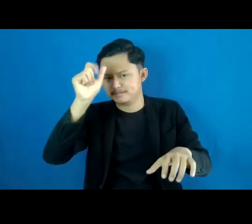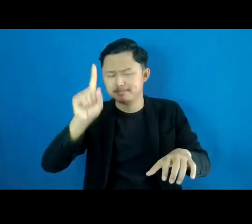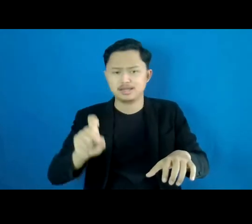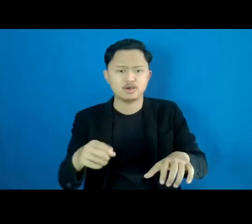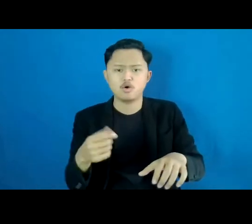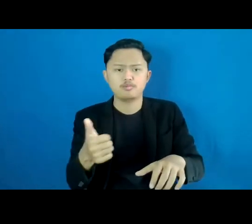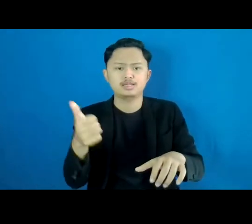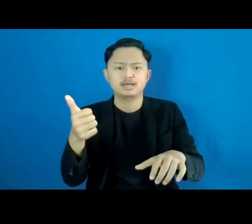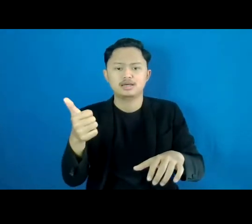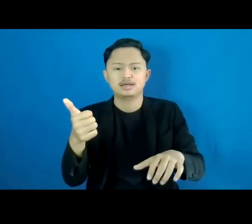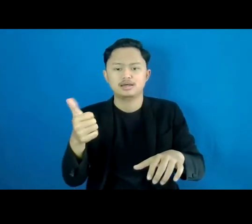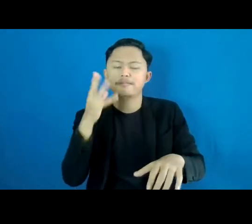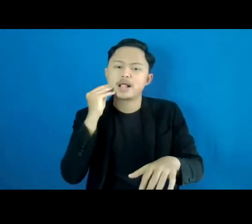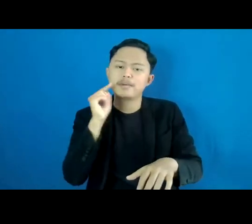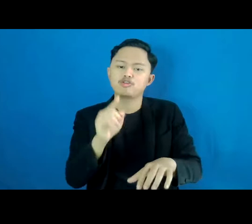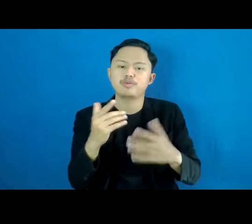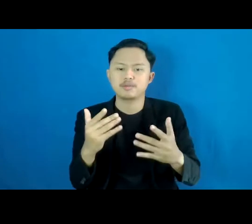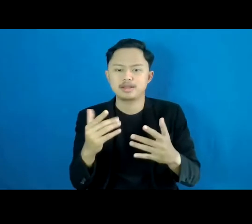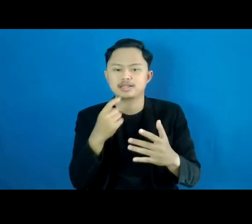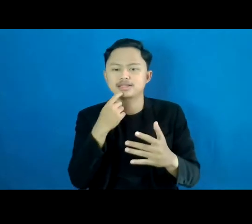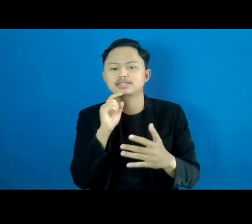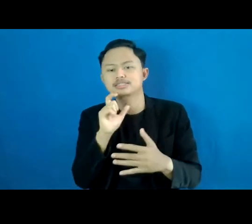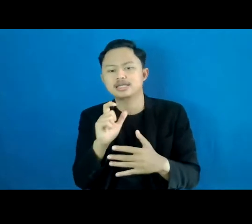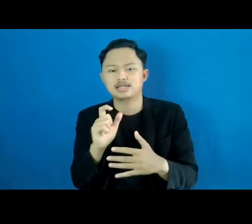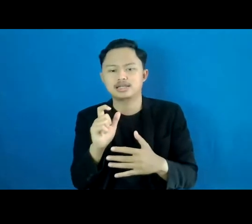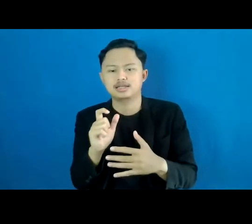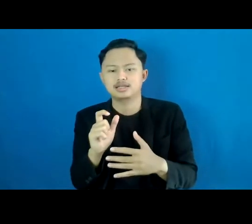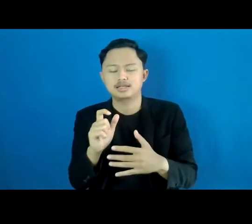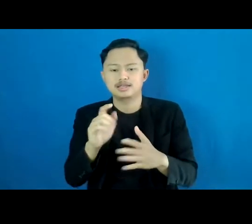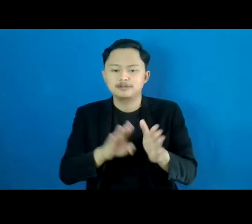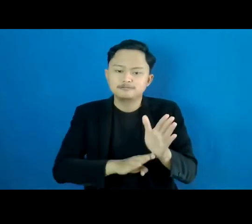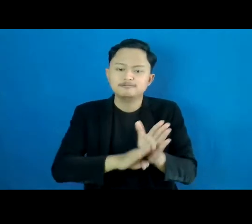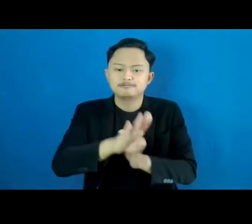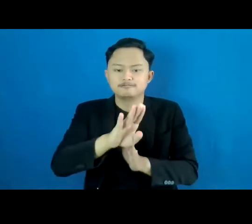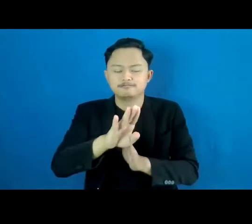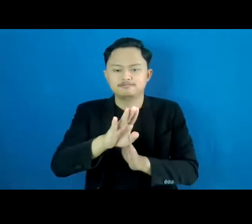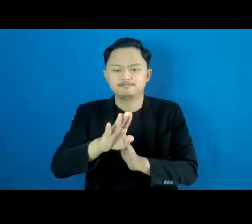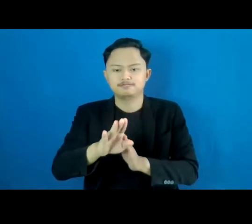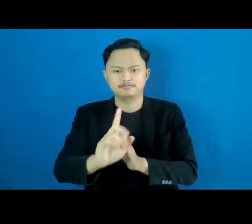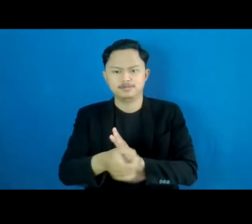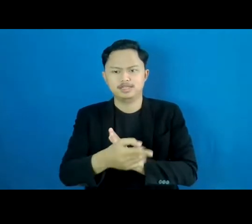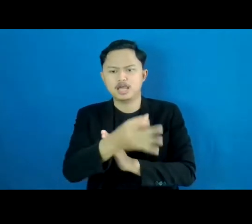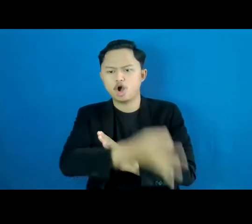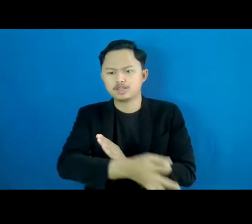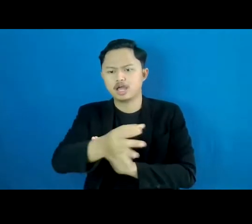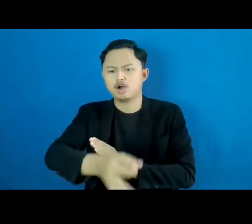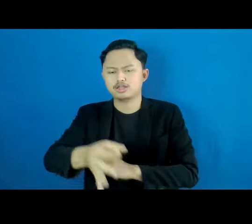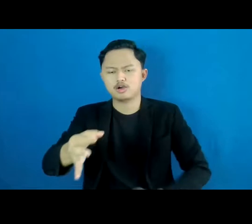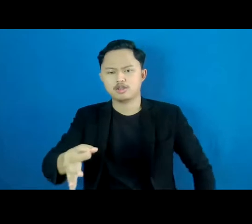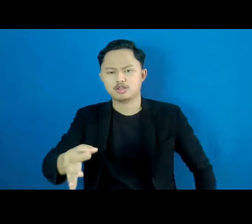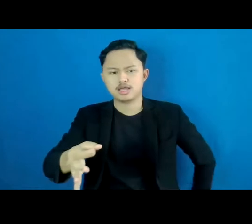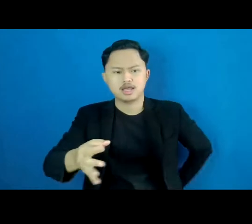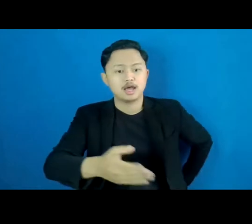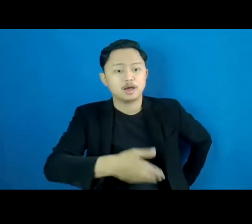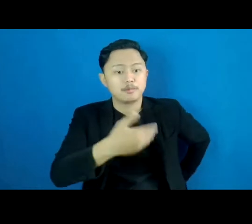been your experience on these deployments, how it has varied from city to city, how the operations and